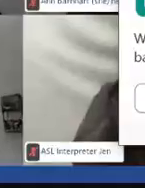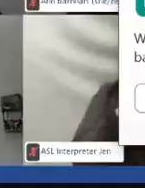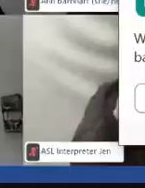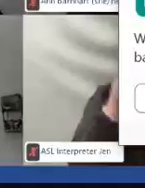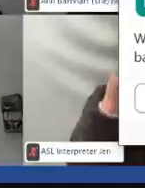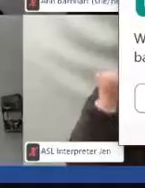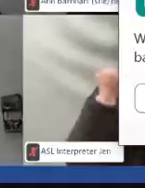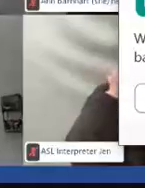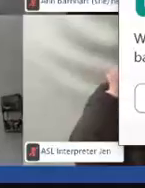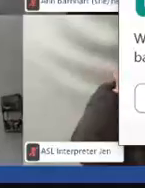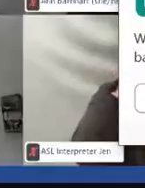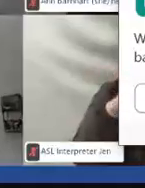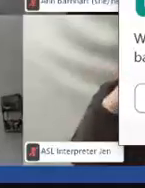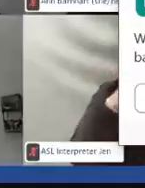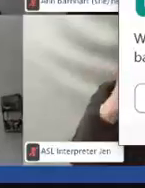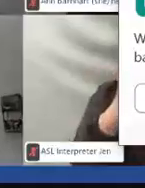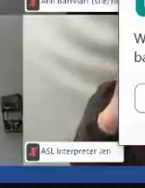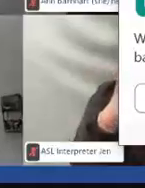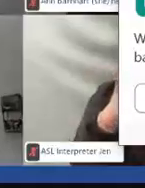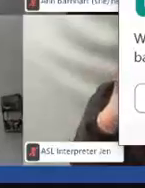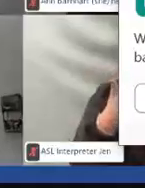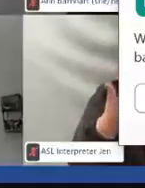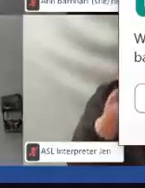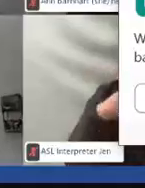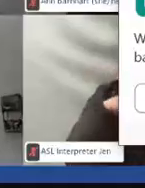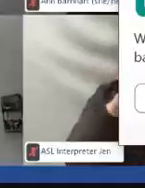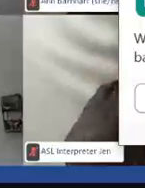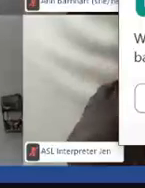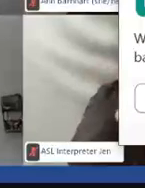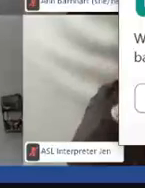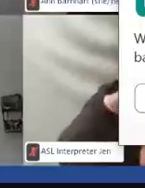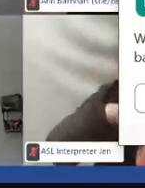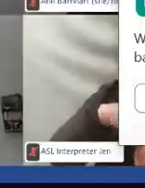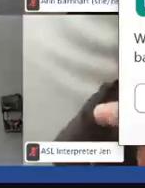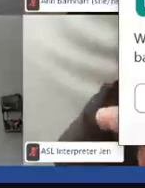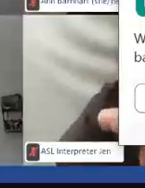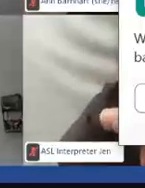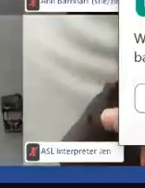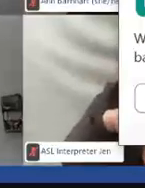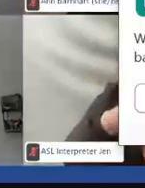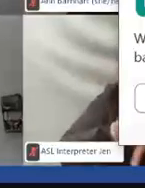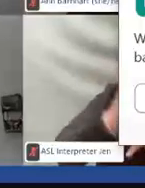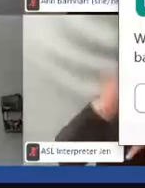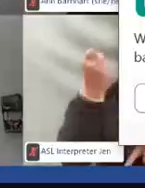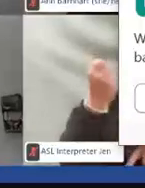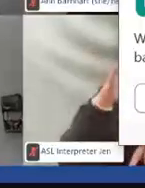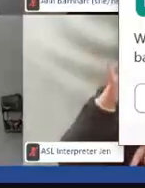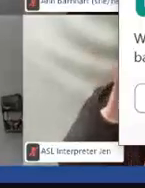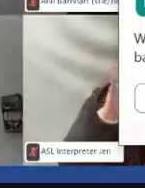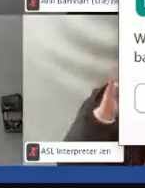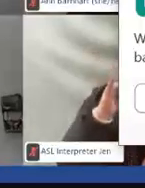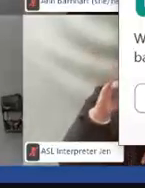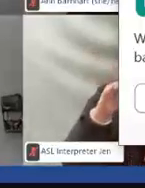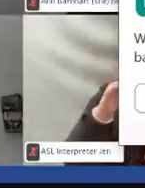be aware of, it tends to increase the amount of time taken by either the